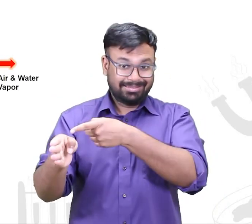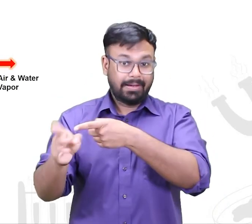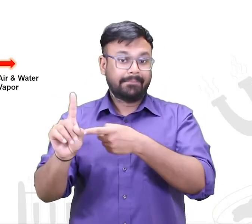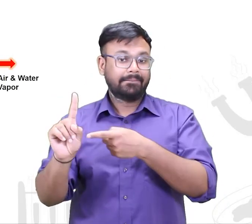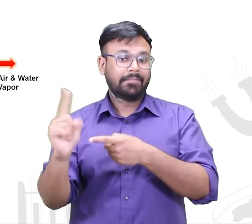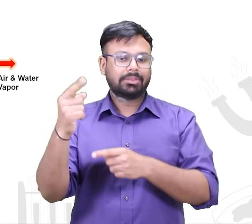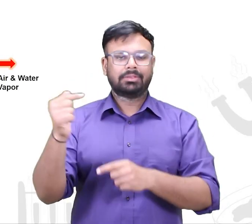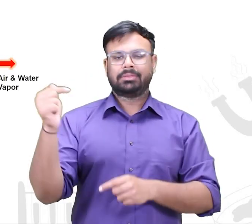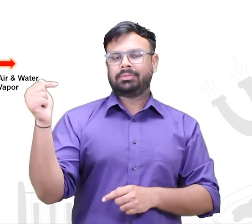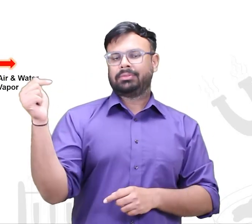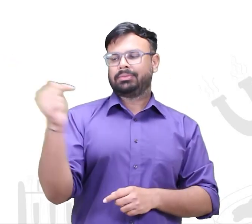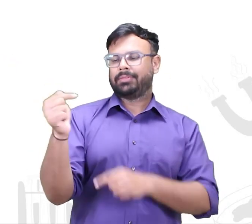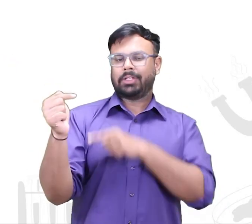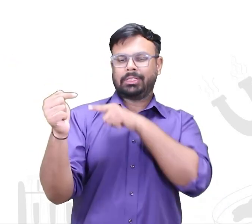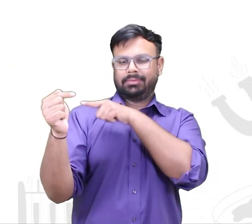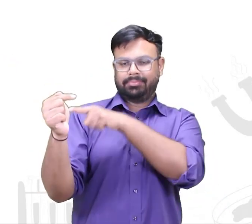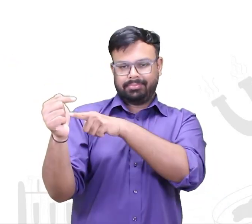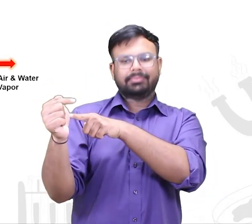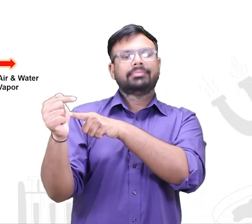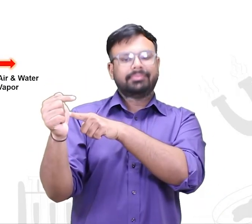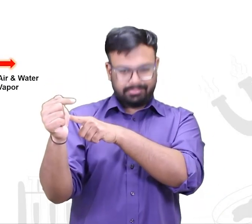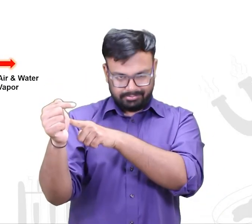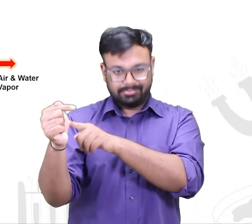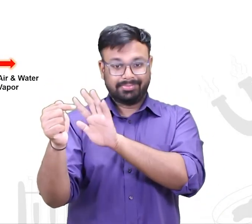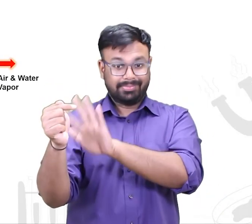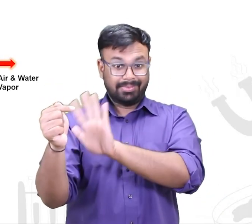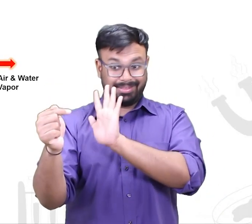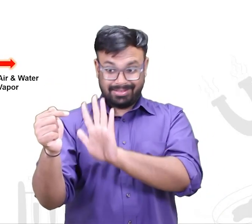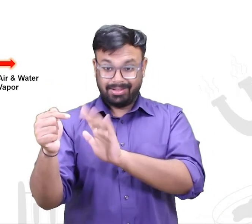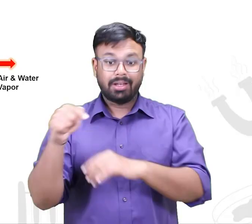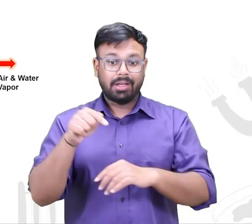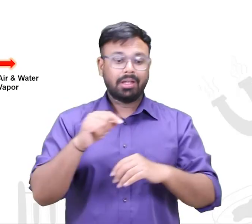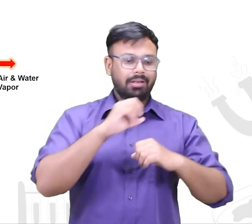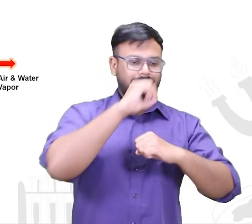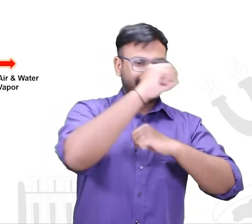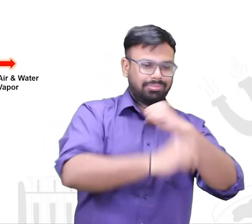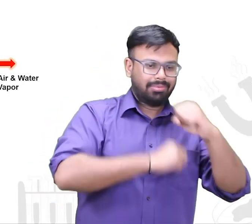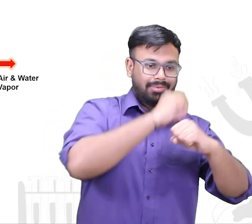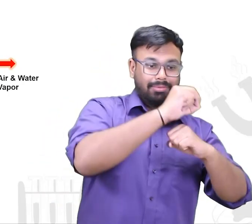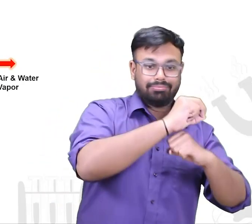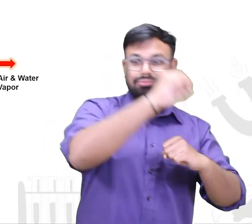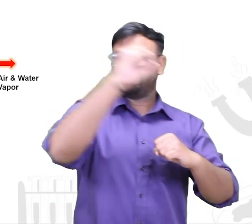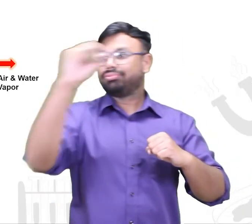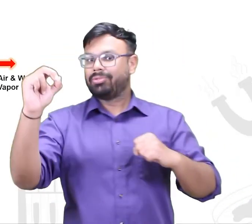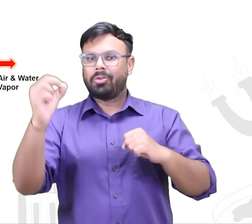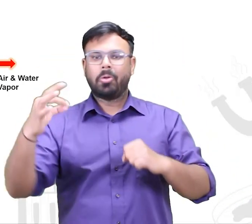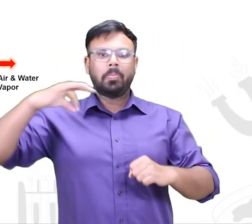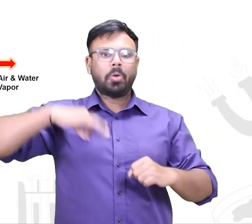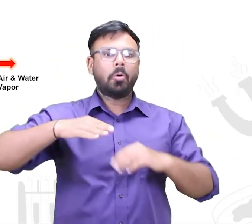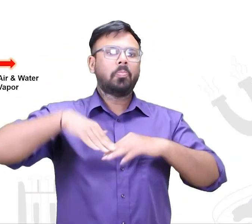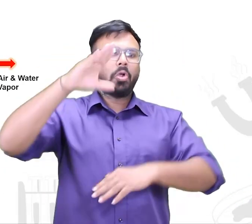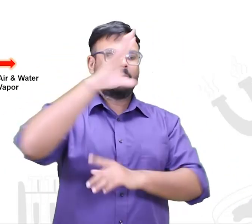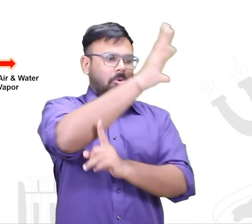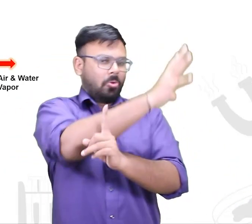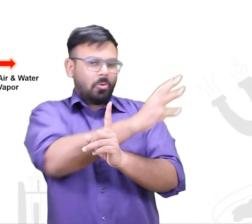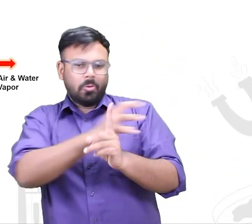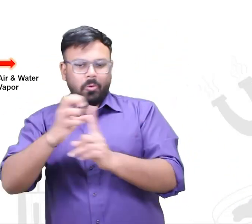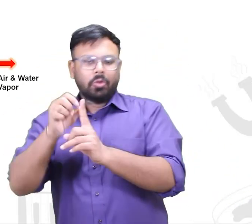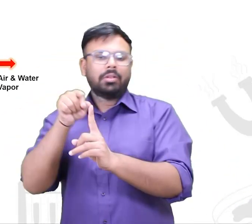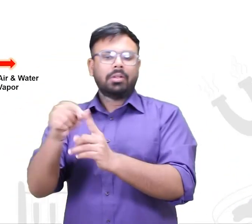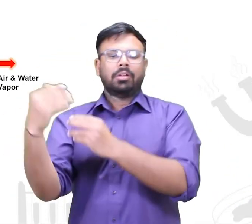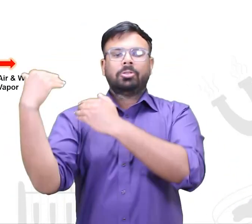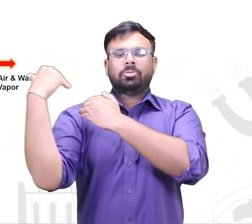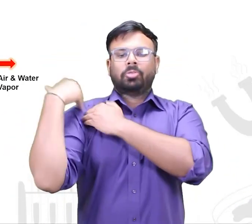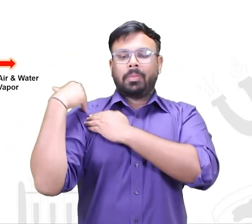that hydrogen can pass through it. The cathode is the electrode at which reduction, gaining of electrons takes place. In